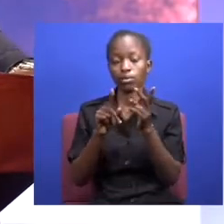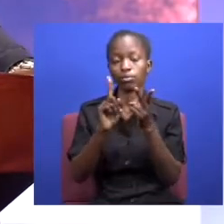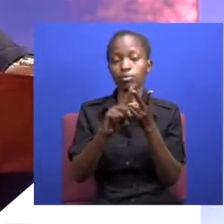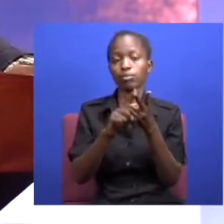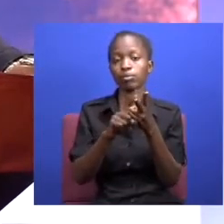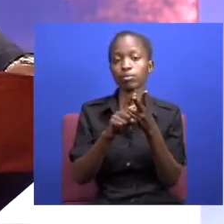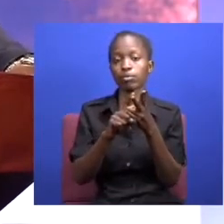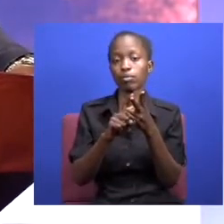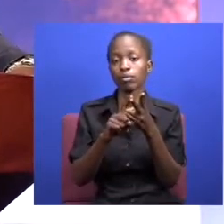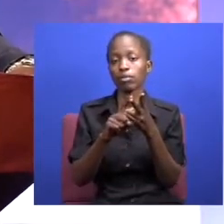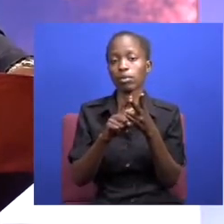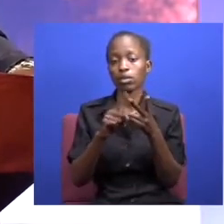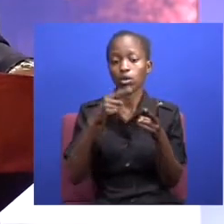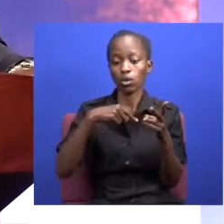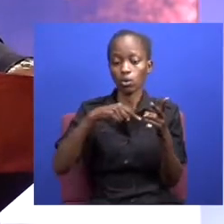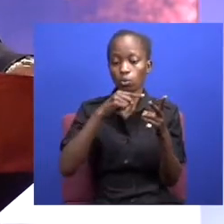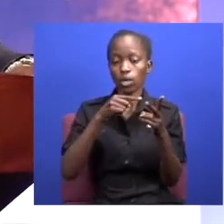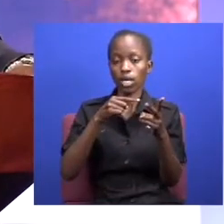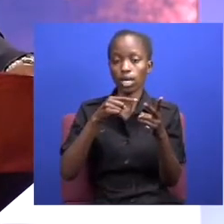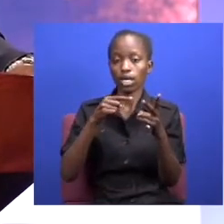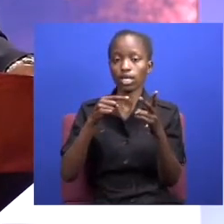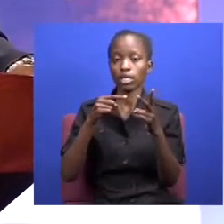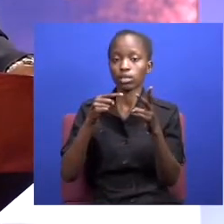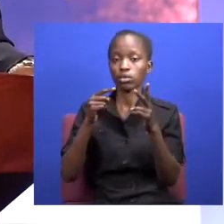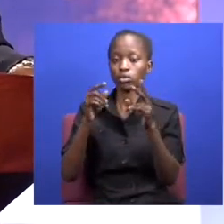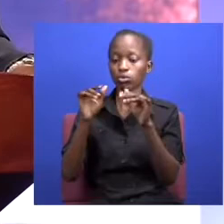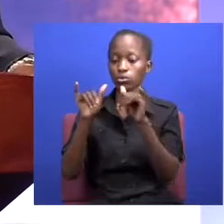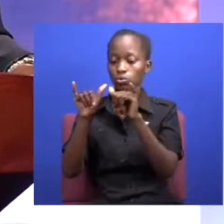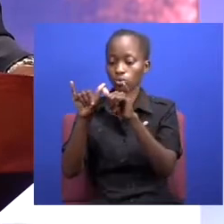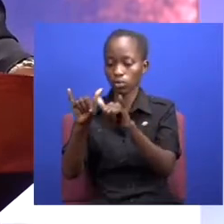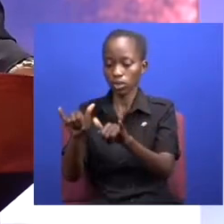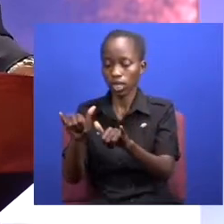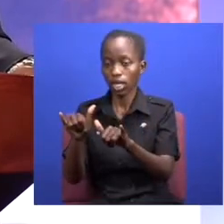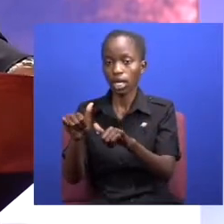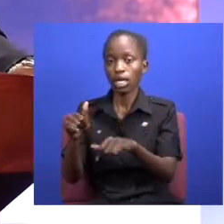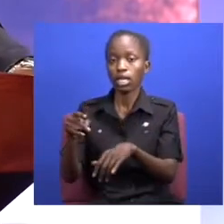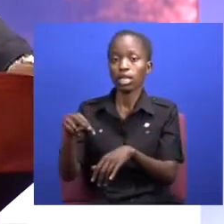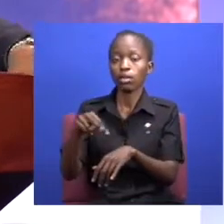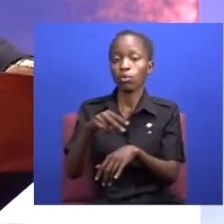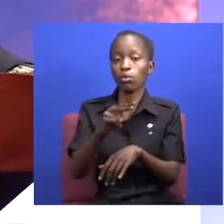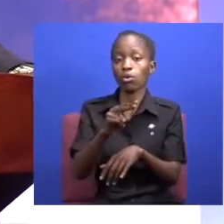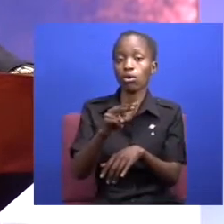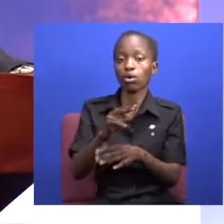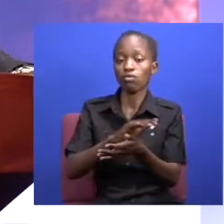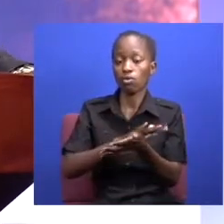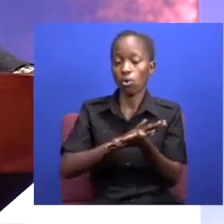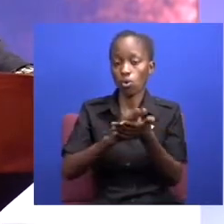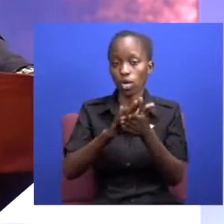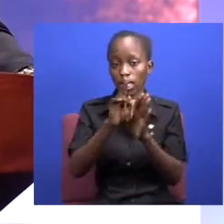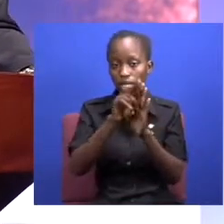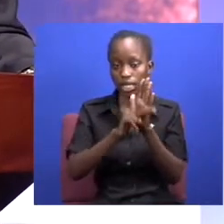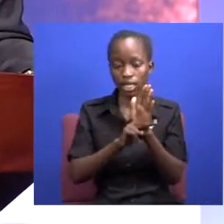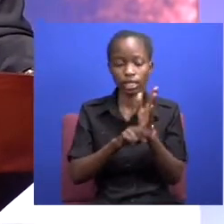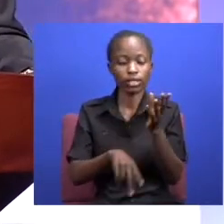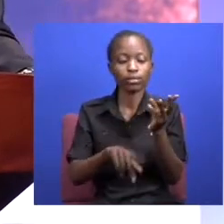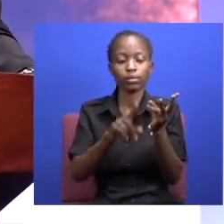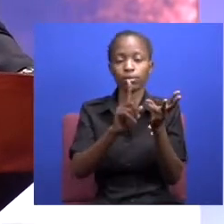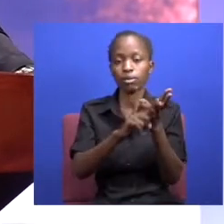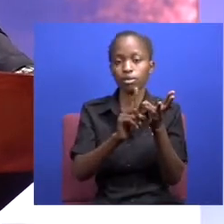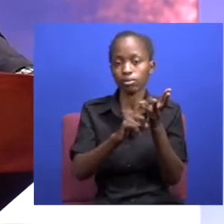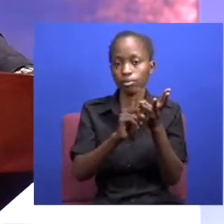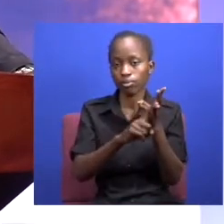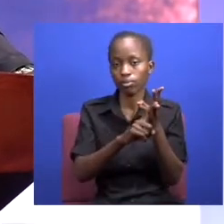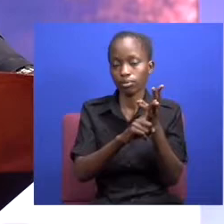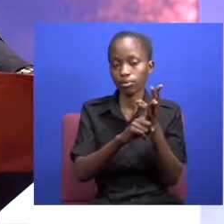The second is that we are to abide in the walk of sanctification, and we'll talk about that.